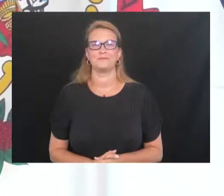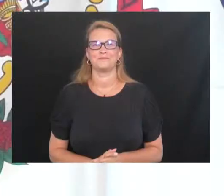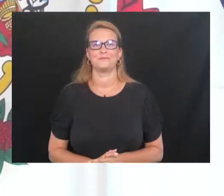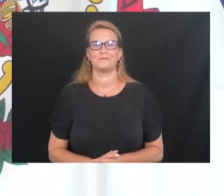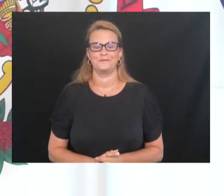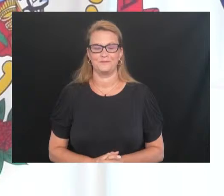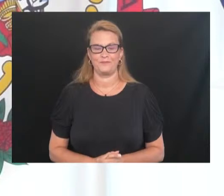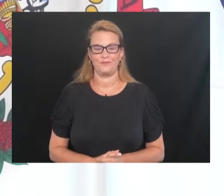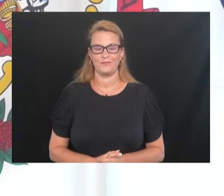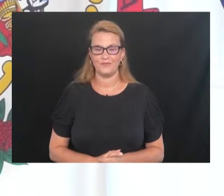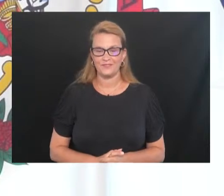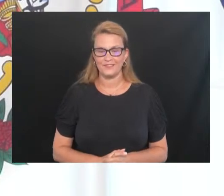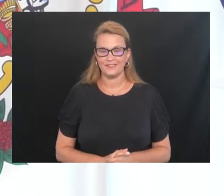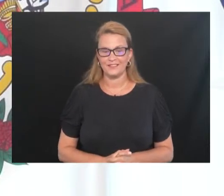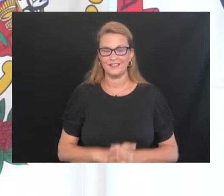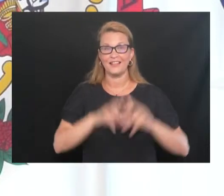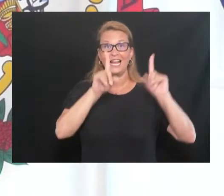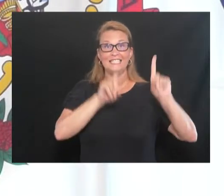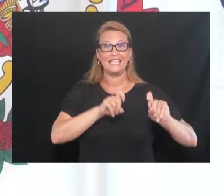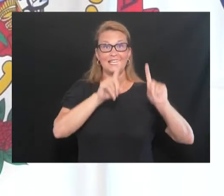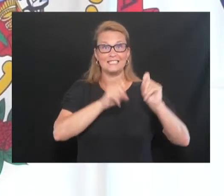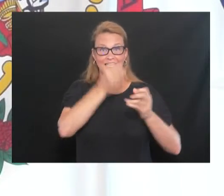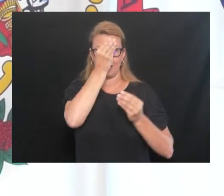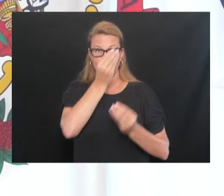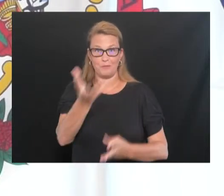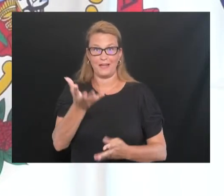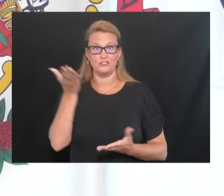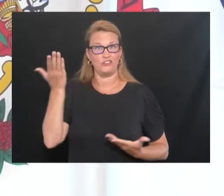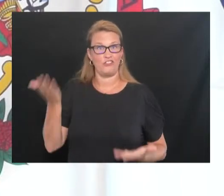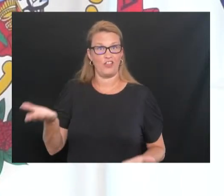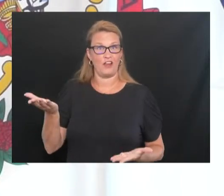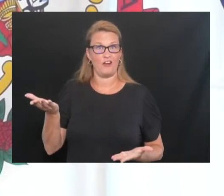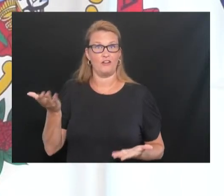as all of our testing information, that's all up there.